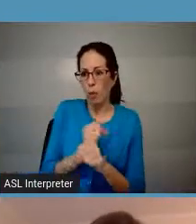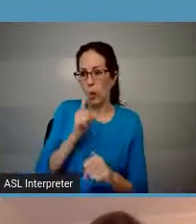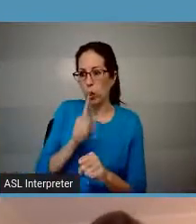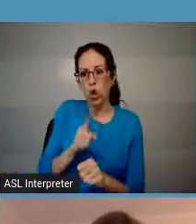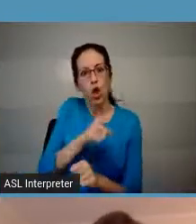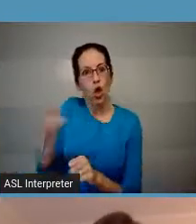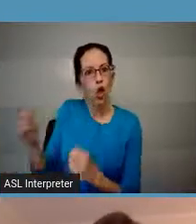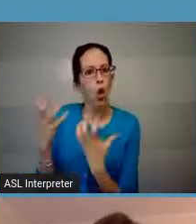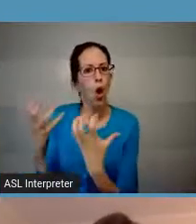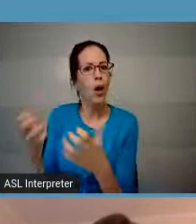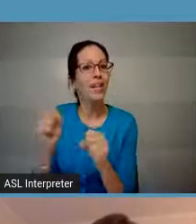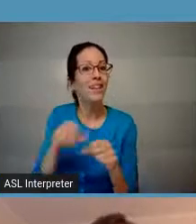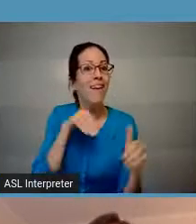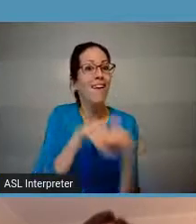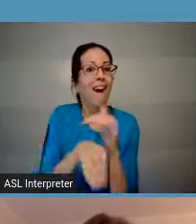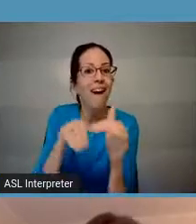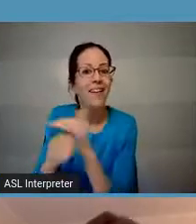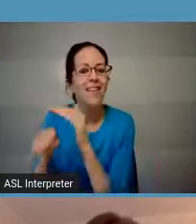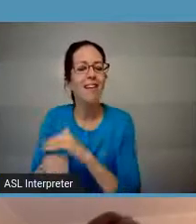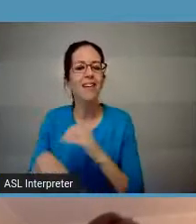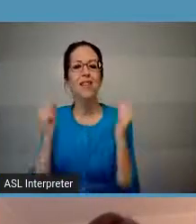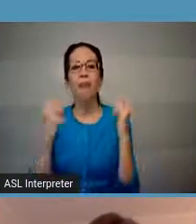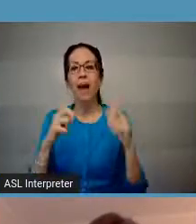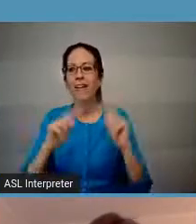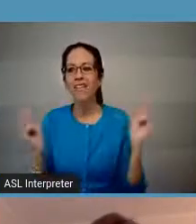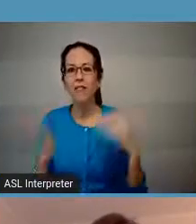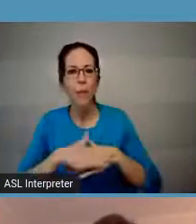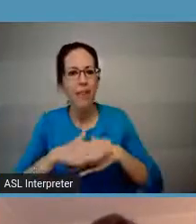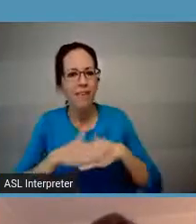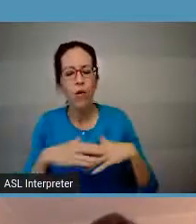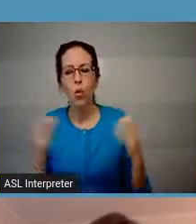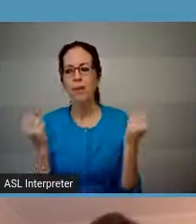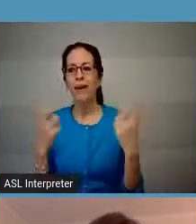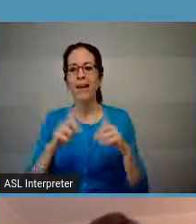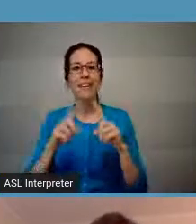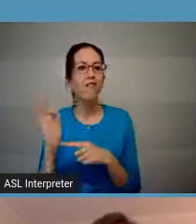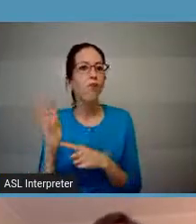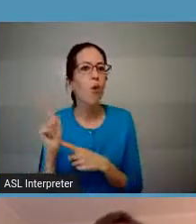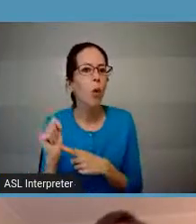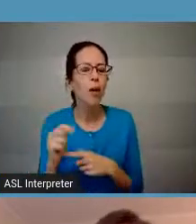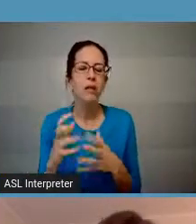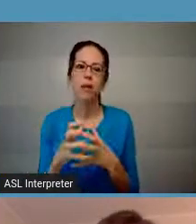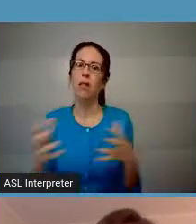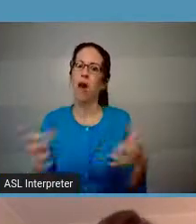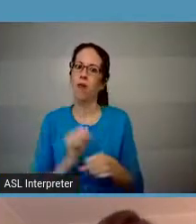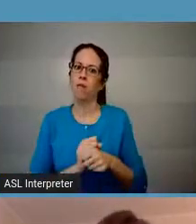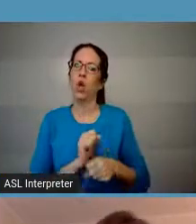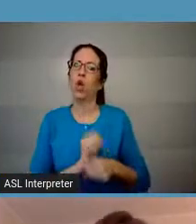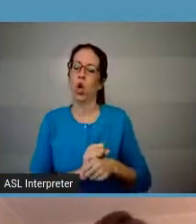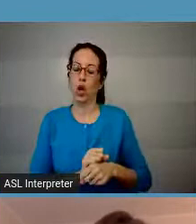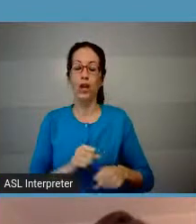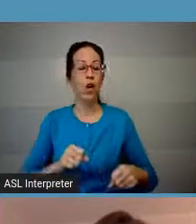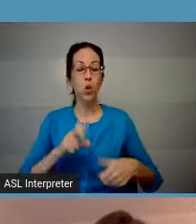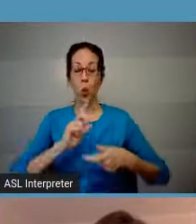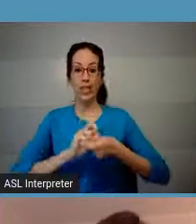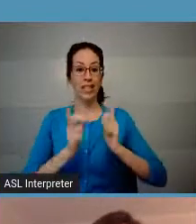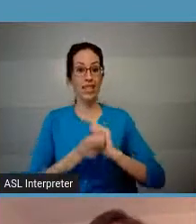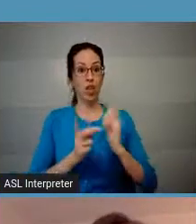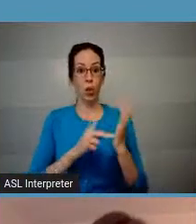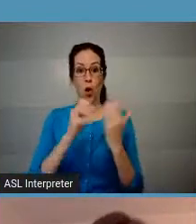different platforms and formats. There's a lot of work that goes into that. So a digitization project doesn't